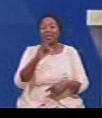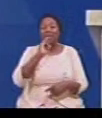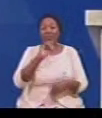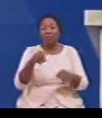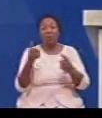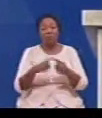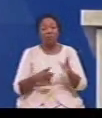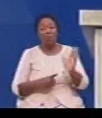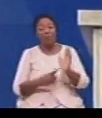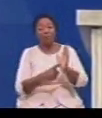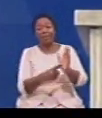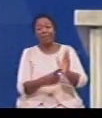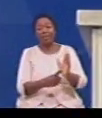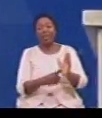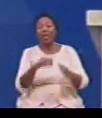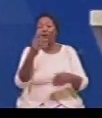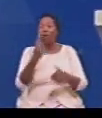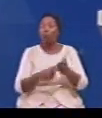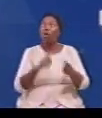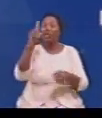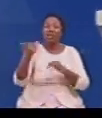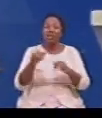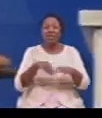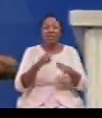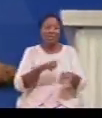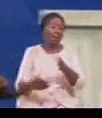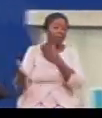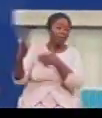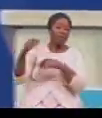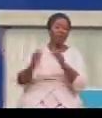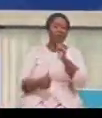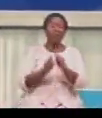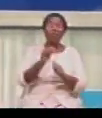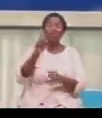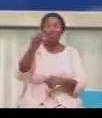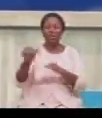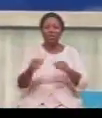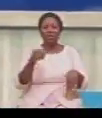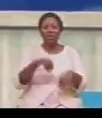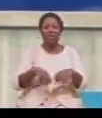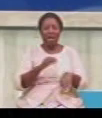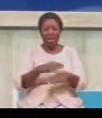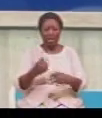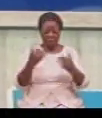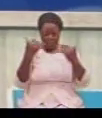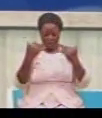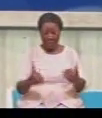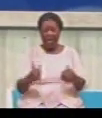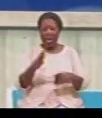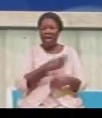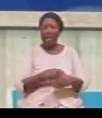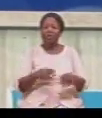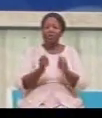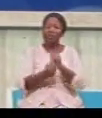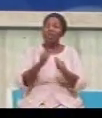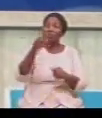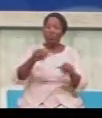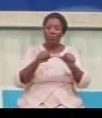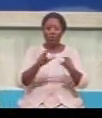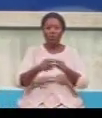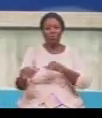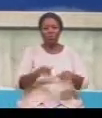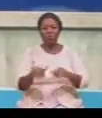to manifest what he did in the past, which he does in the at the present, and which he will continue to